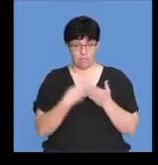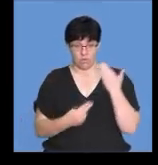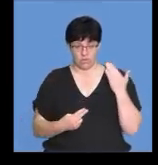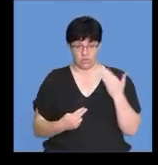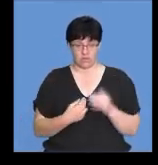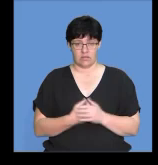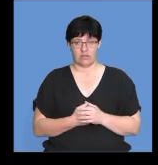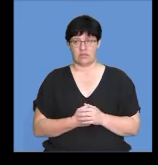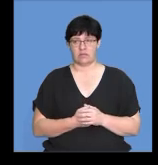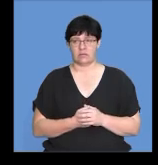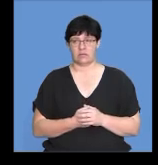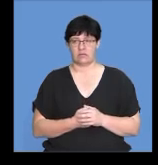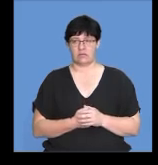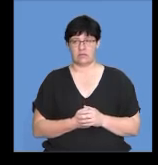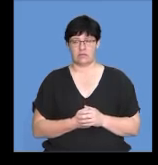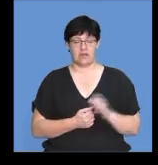call